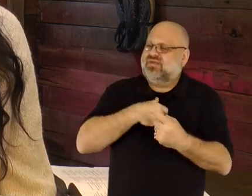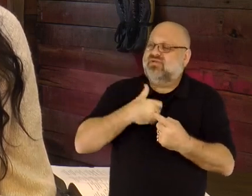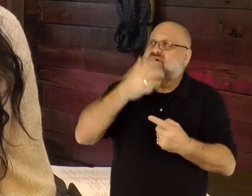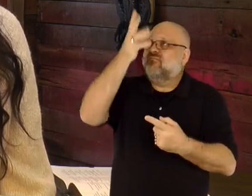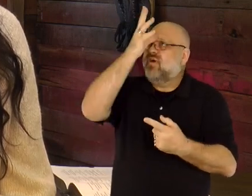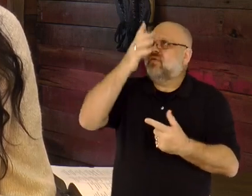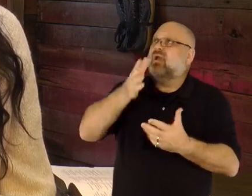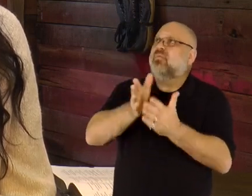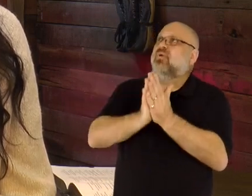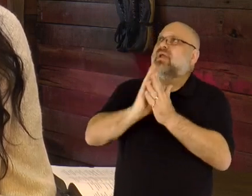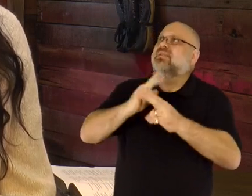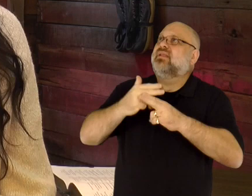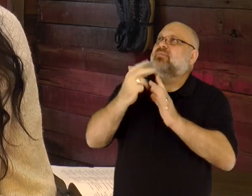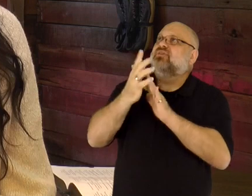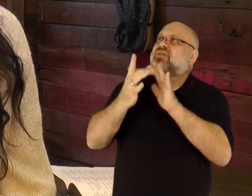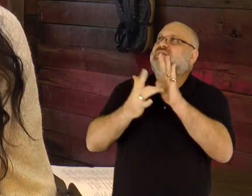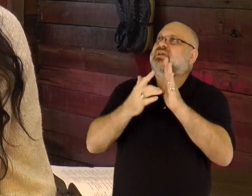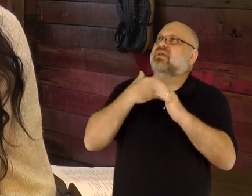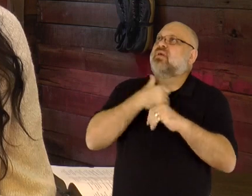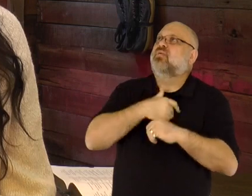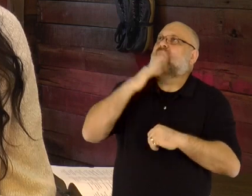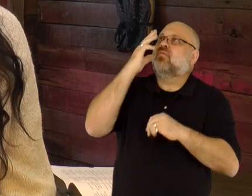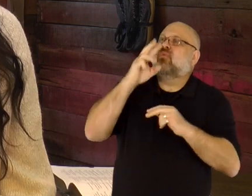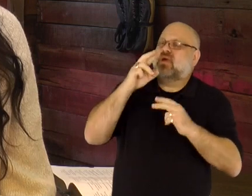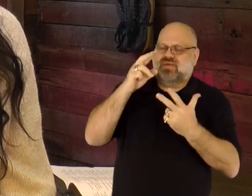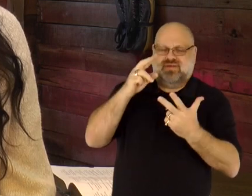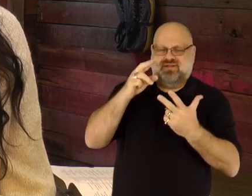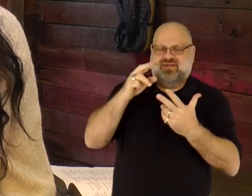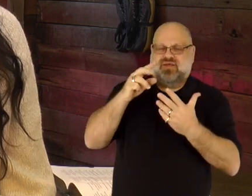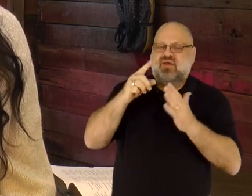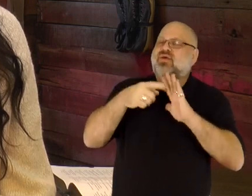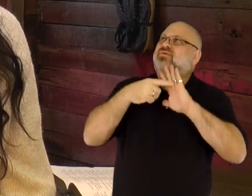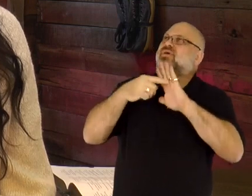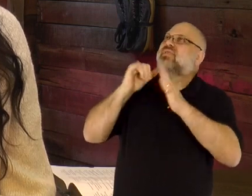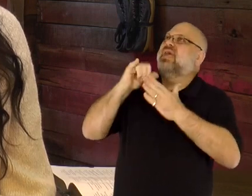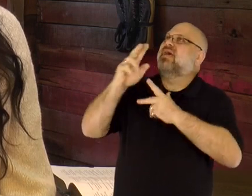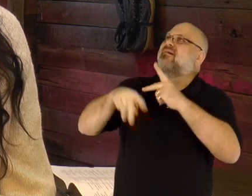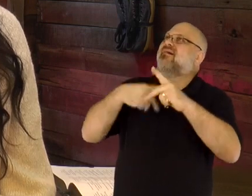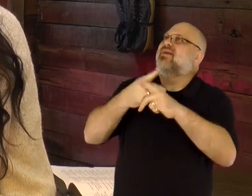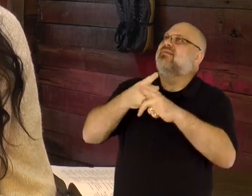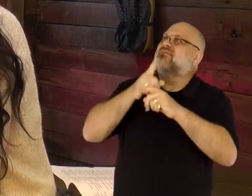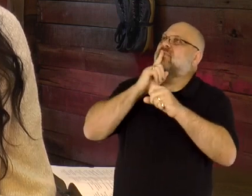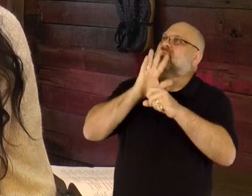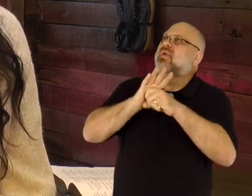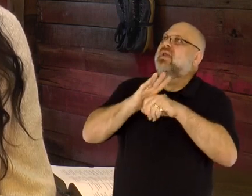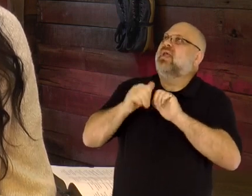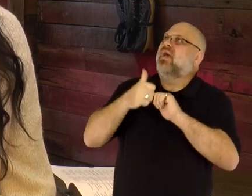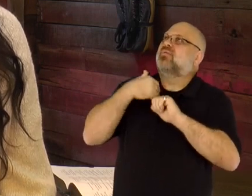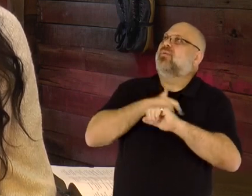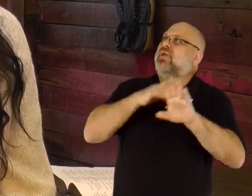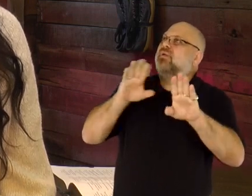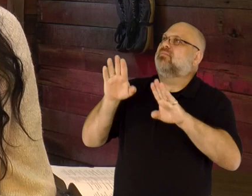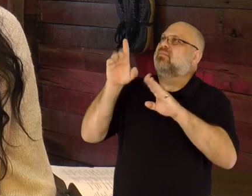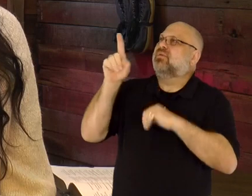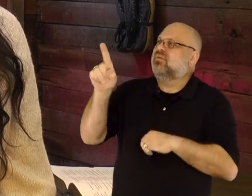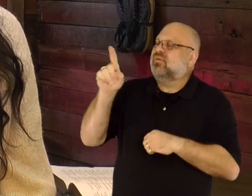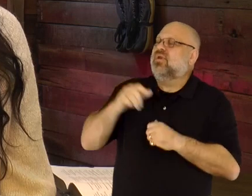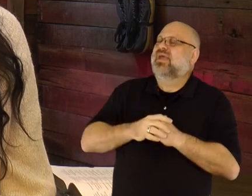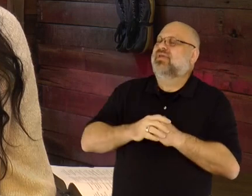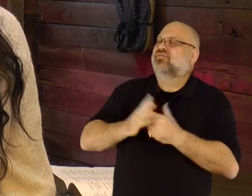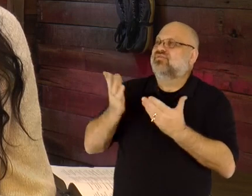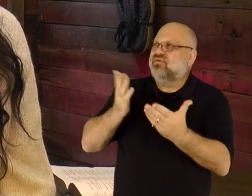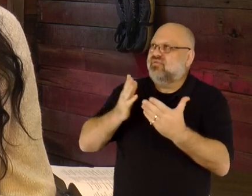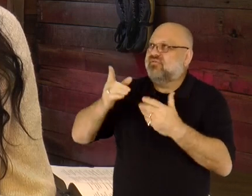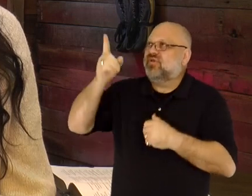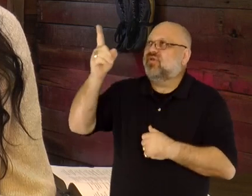to us. So Father, I pray in the name of Jesus that we would reflect that kind of commitment in the way that we treat you and